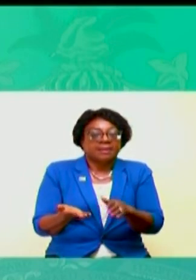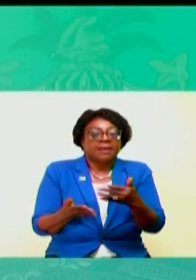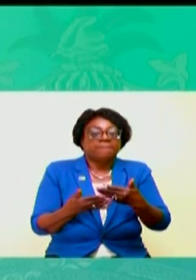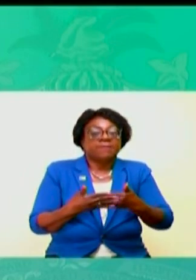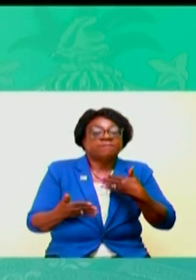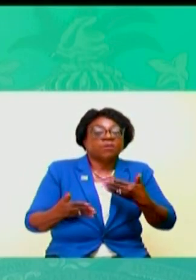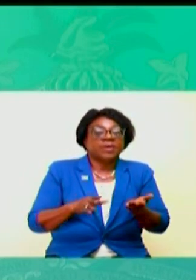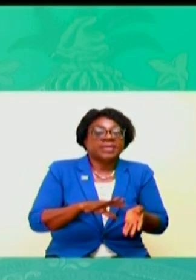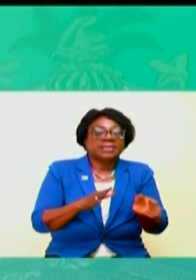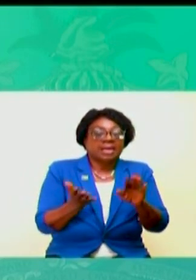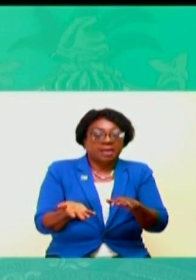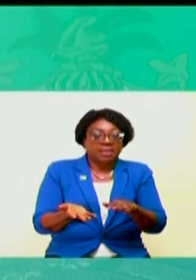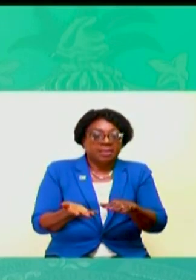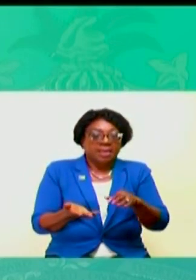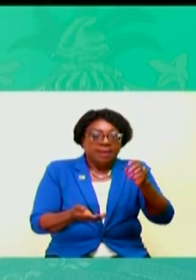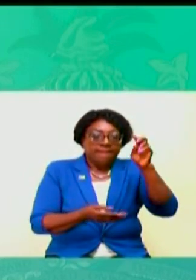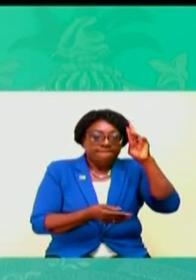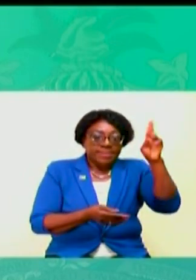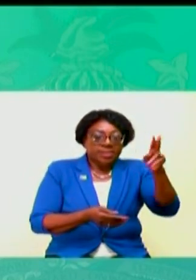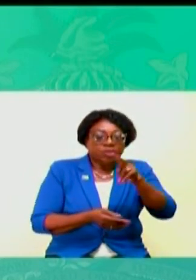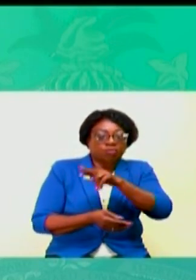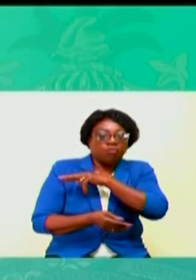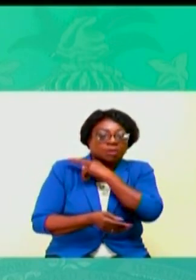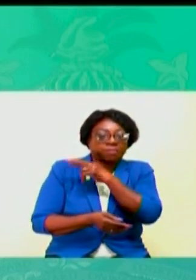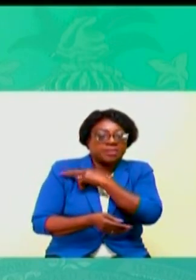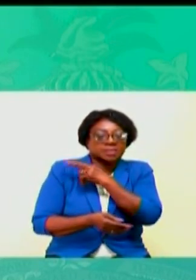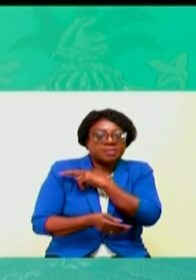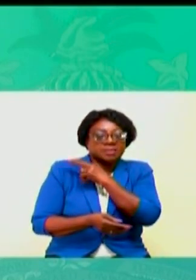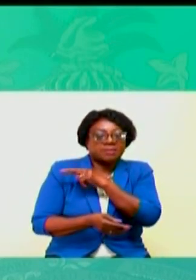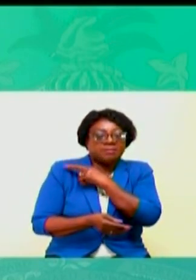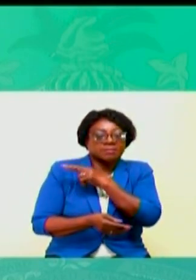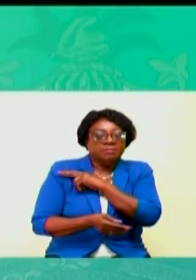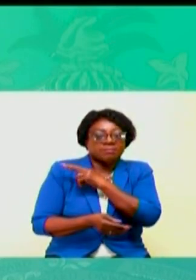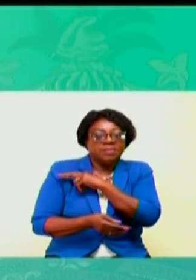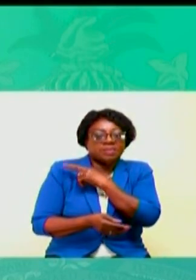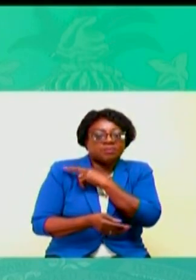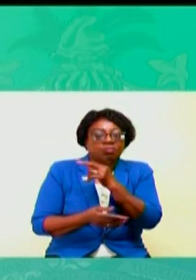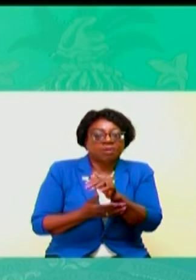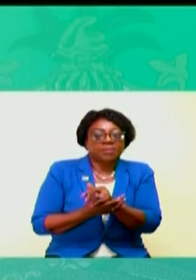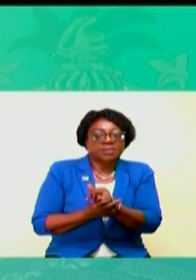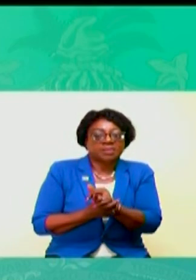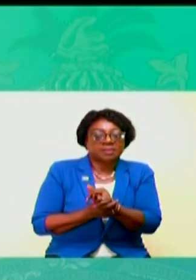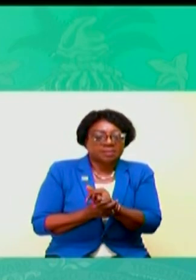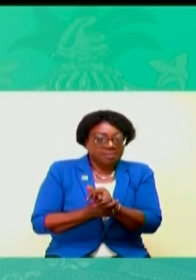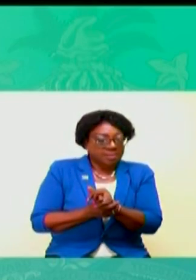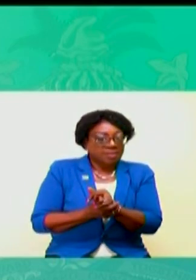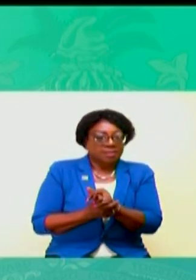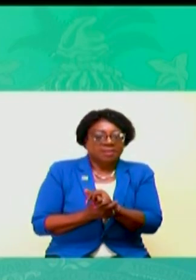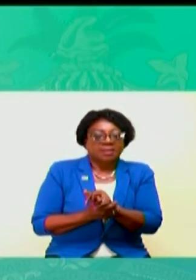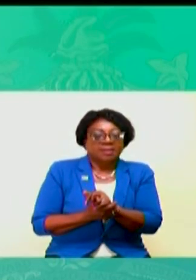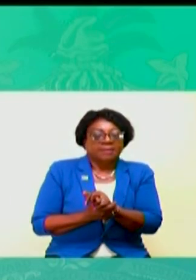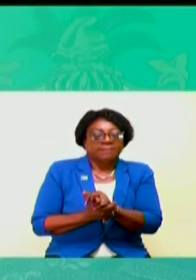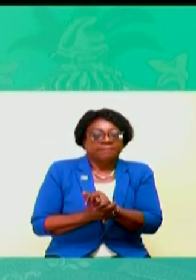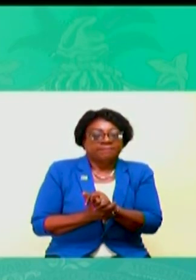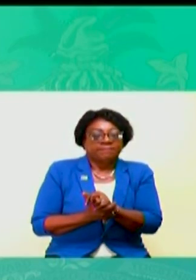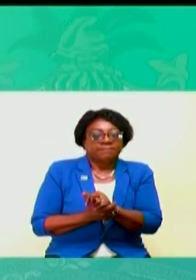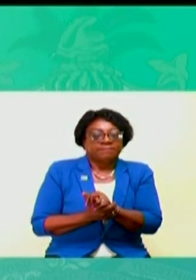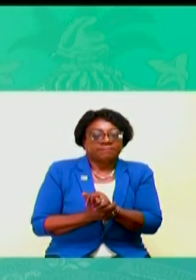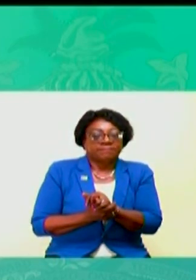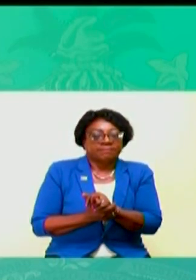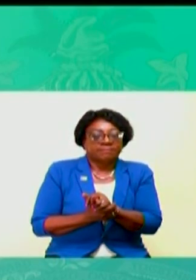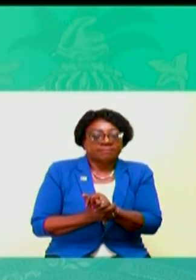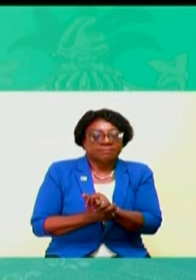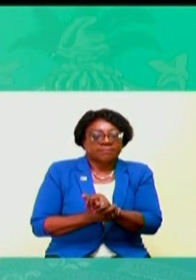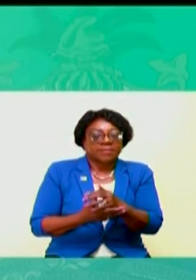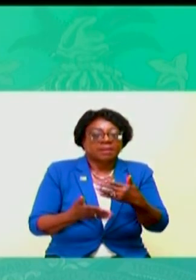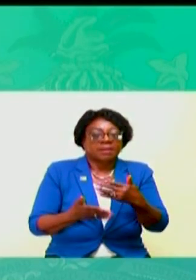Before his death, you have an emergency. Come back and carry on. No use hit and run. But you want to hear this baby. Before